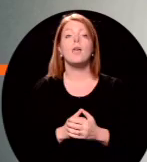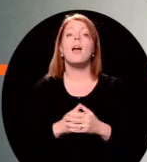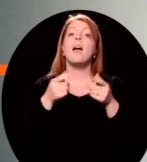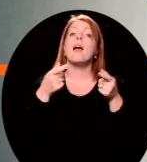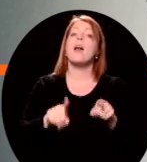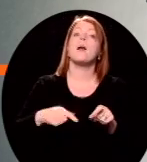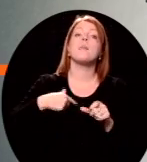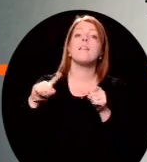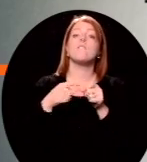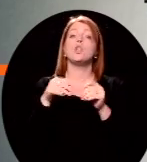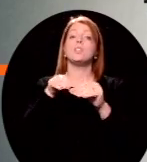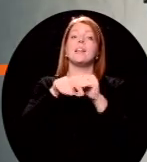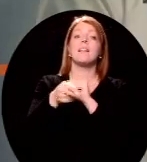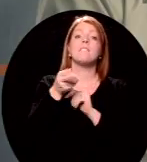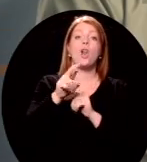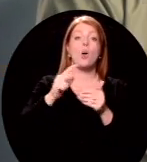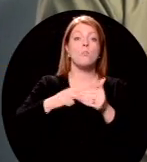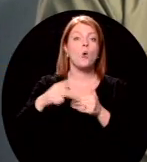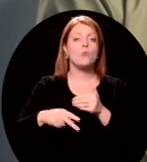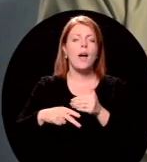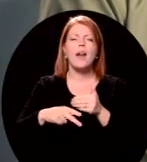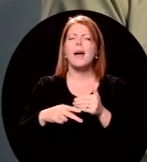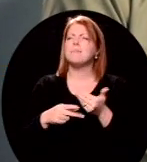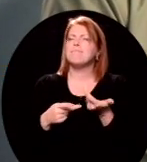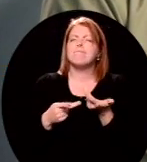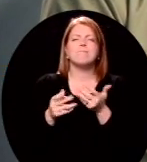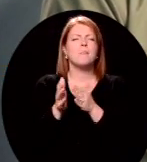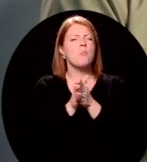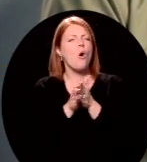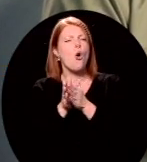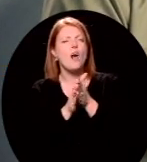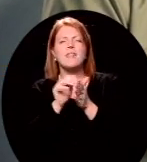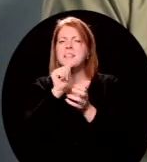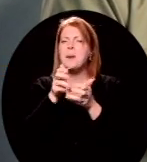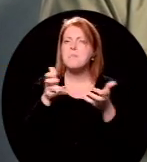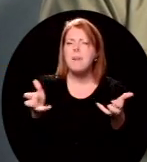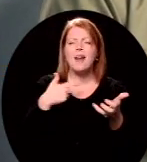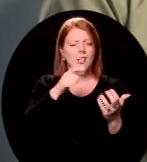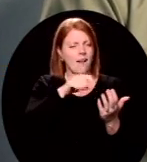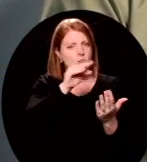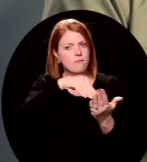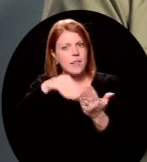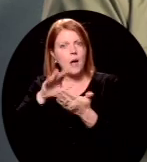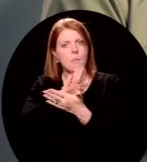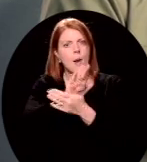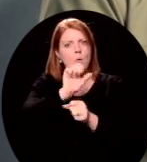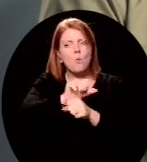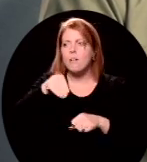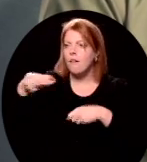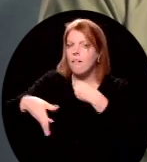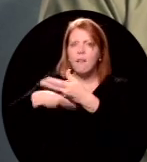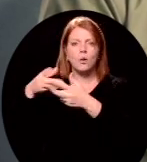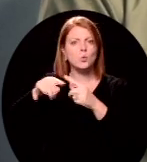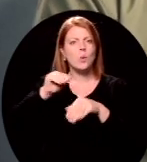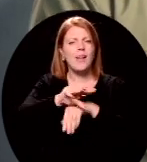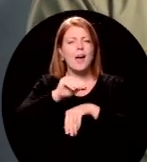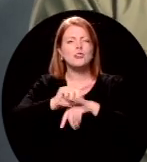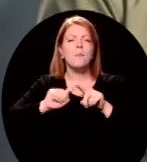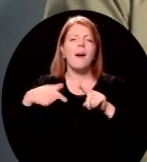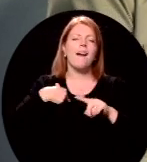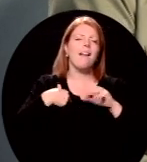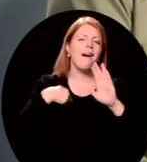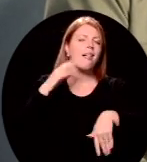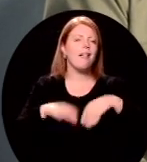I was first getting started with VR, I wasn't very motivated and I had to turn in paperwork to my counselor, but I